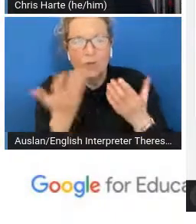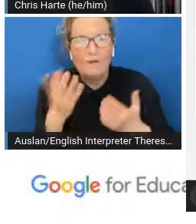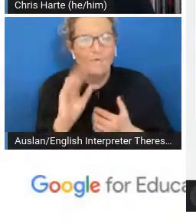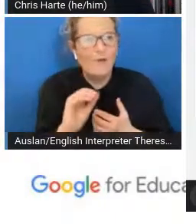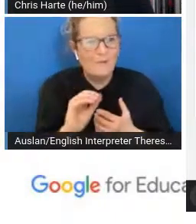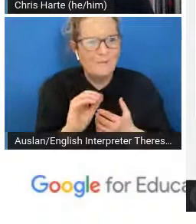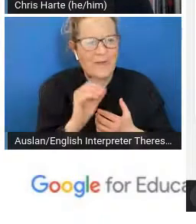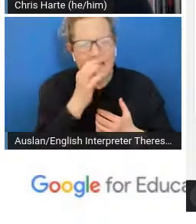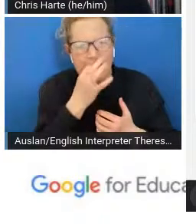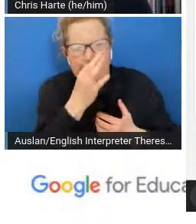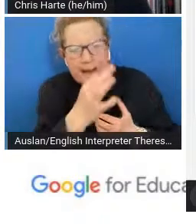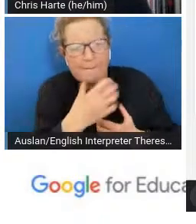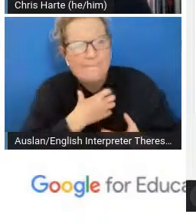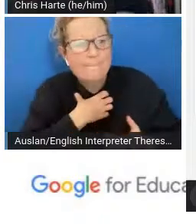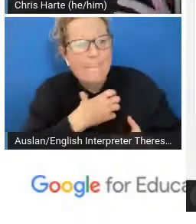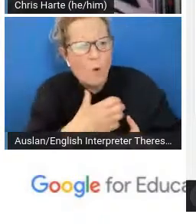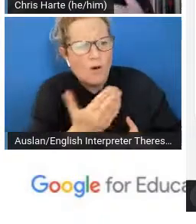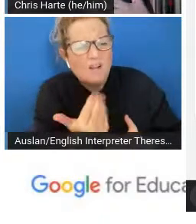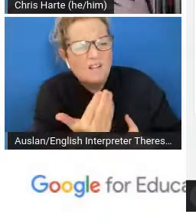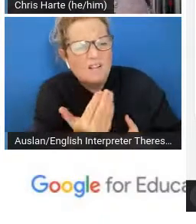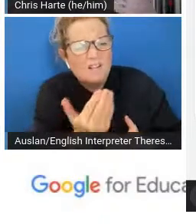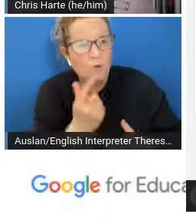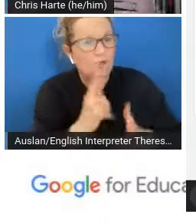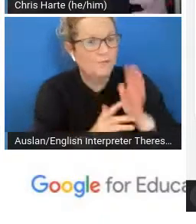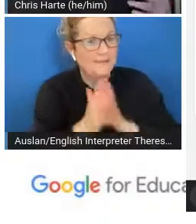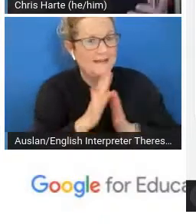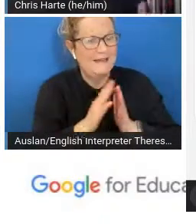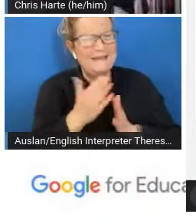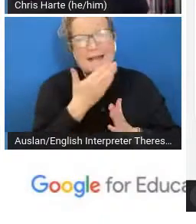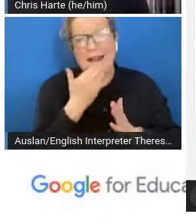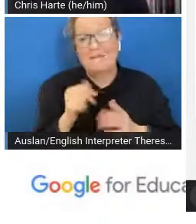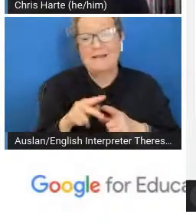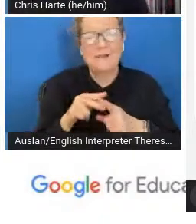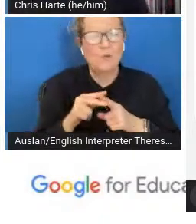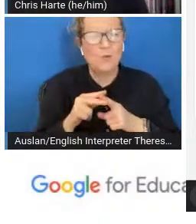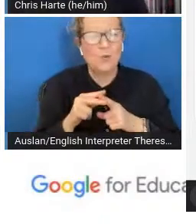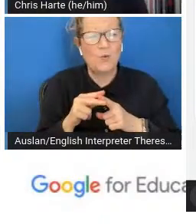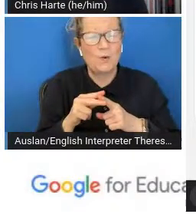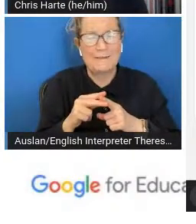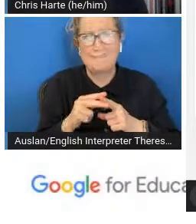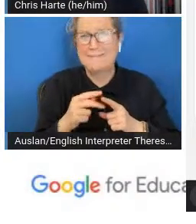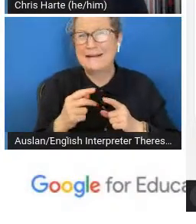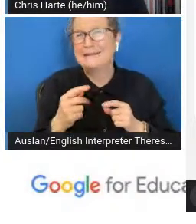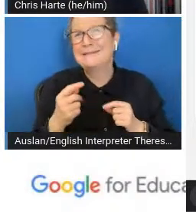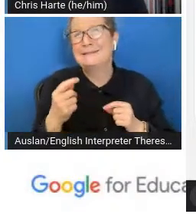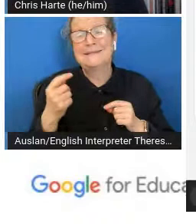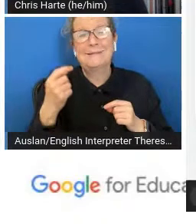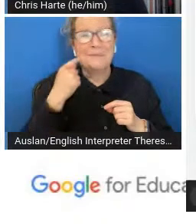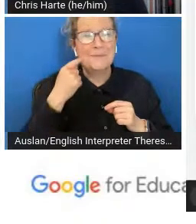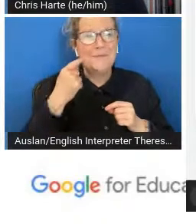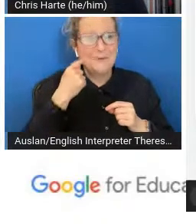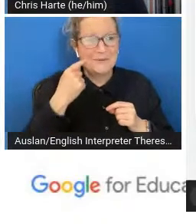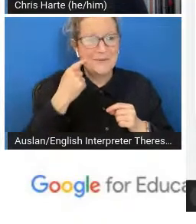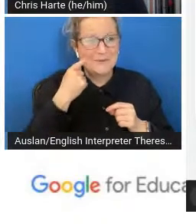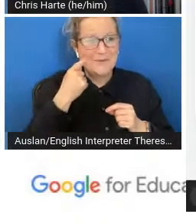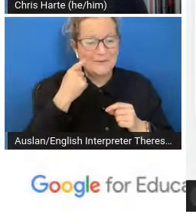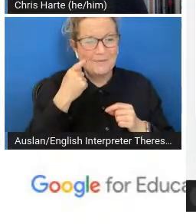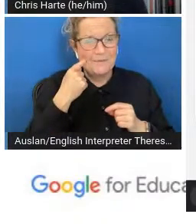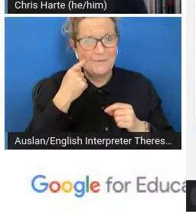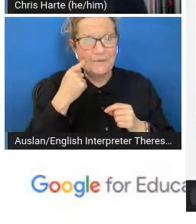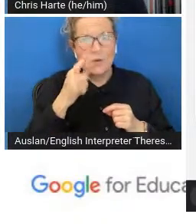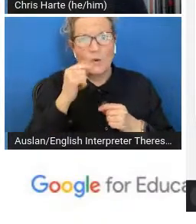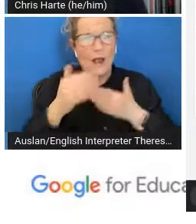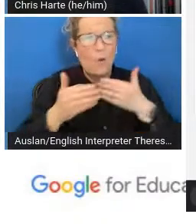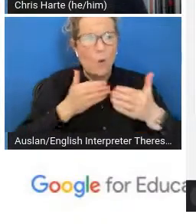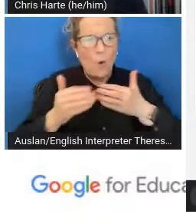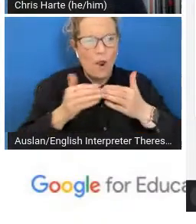further critique or get some more feedback. So this is a lovely tool, really super simple. And what you might do is set it up so that you're using